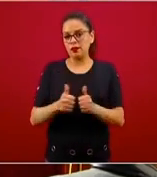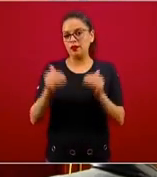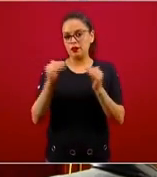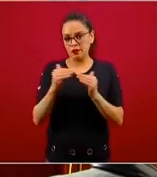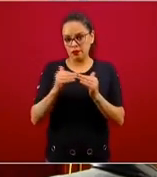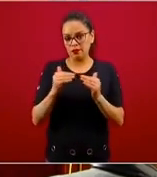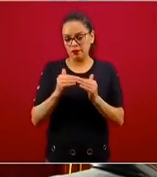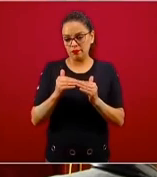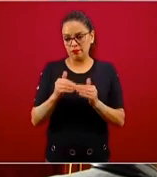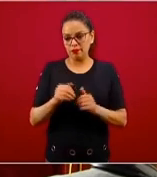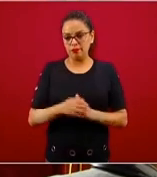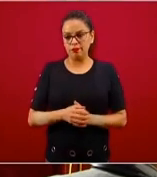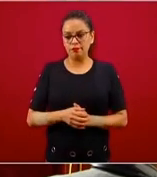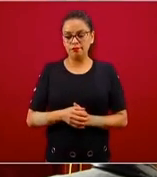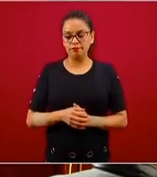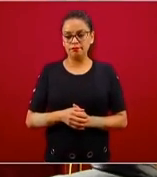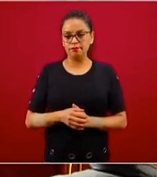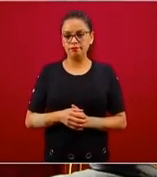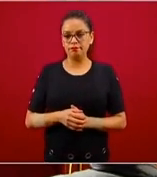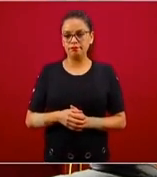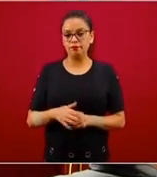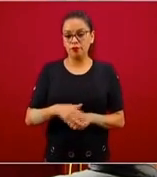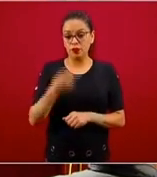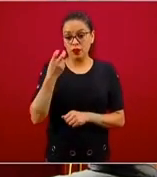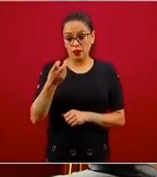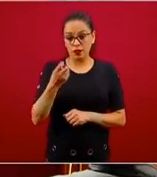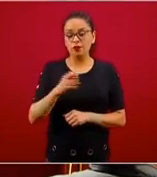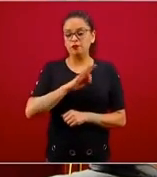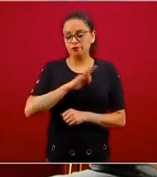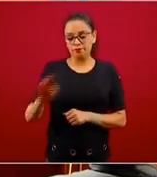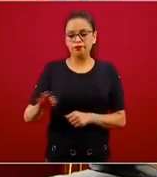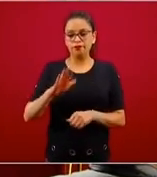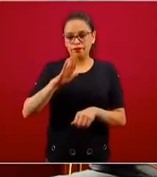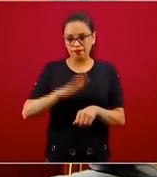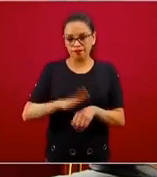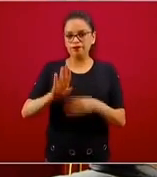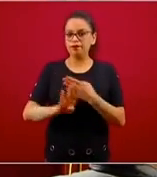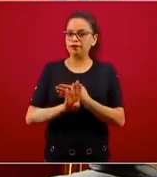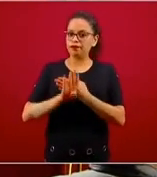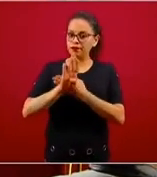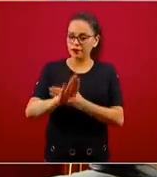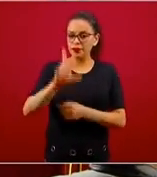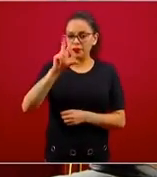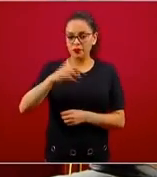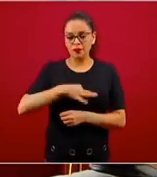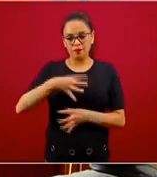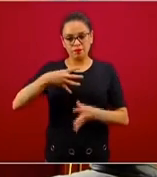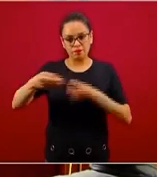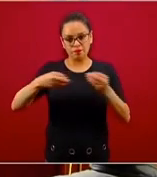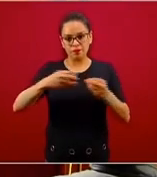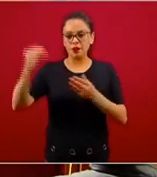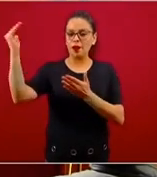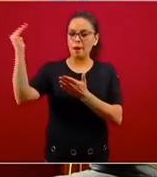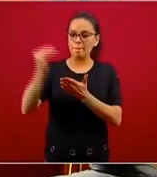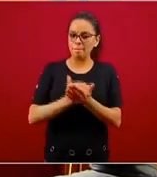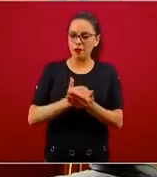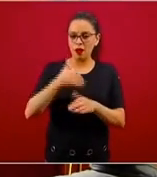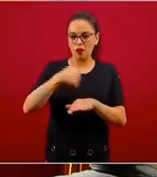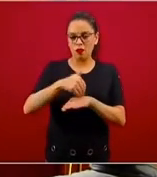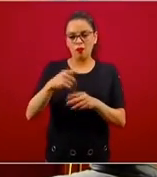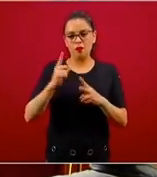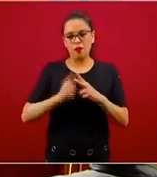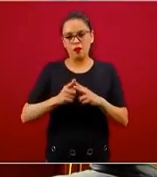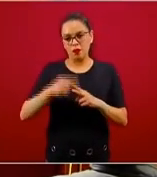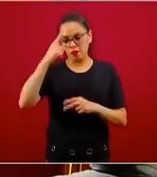and porque es la intensive única care manera en la unit cual beds podemos for any patients who detener may la require them. transmisión, It is disminuir el very número important, it de is of casos the y utmost contagios, importance y that por lo